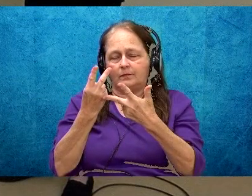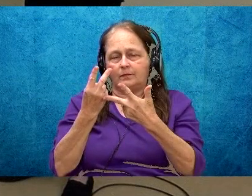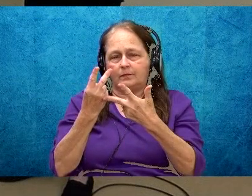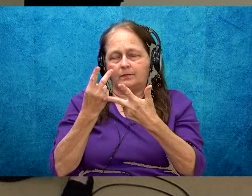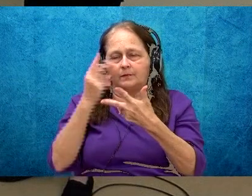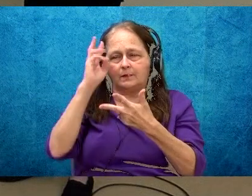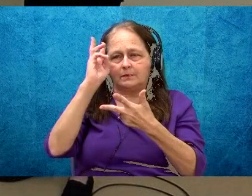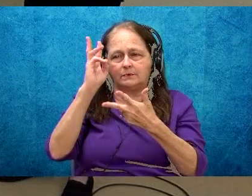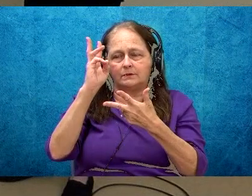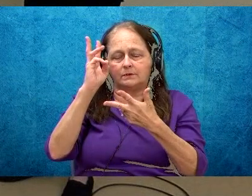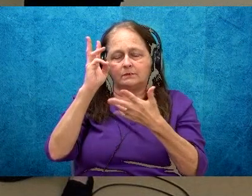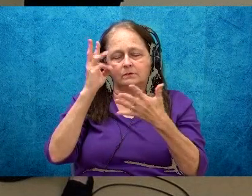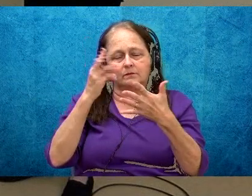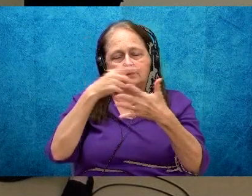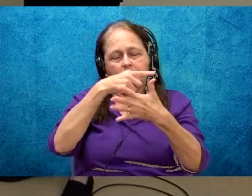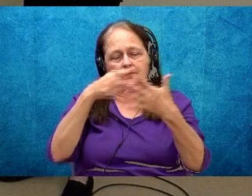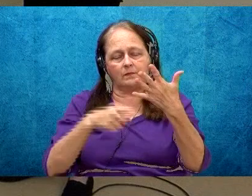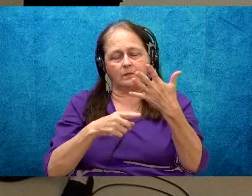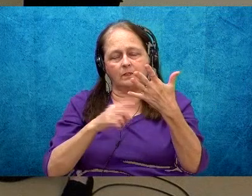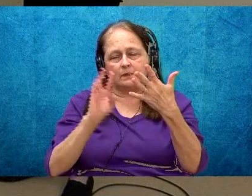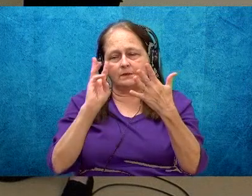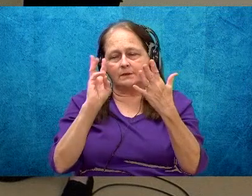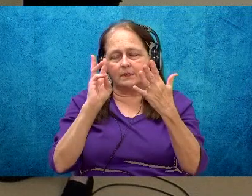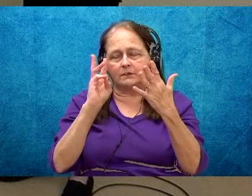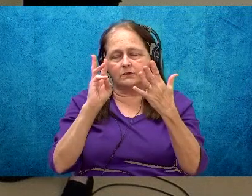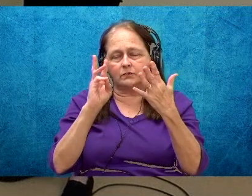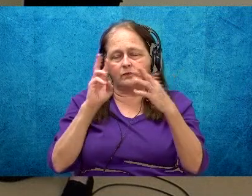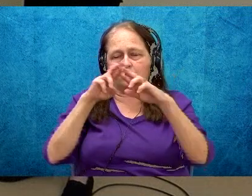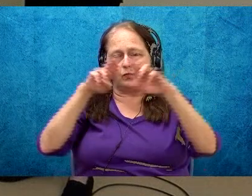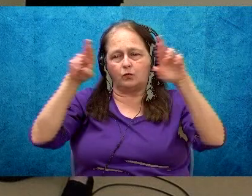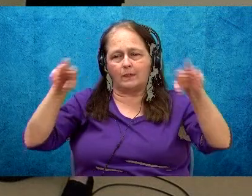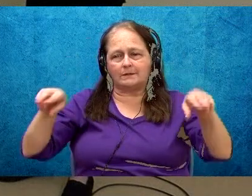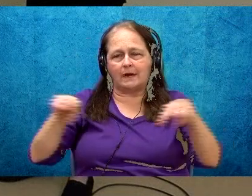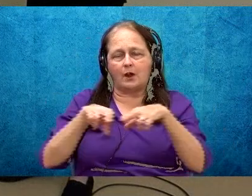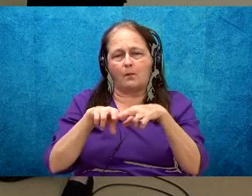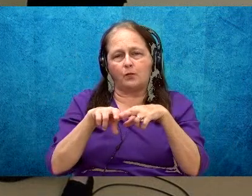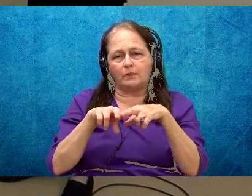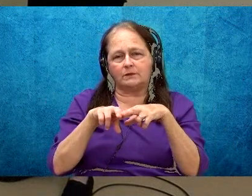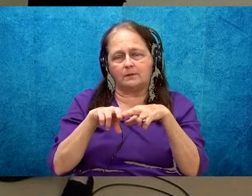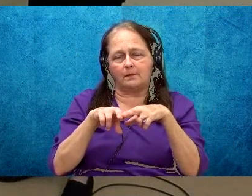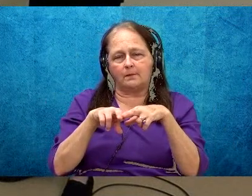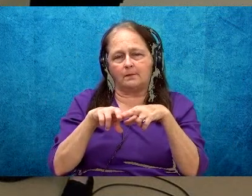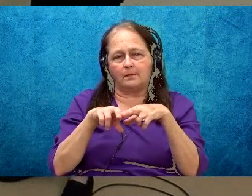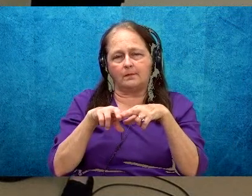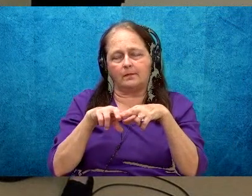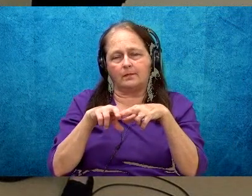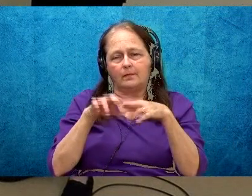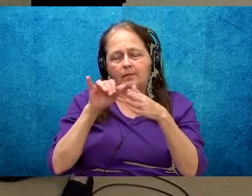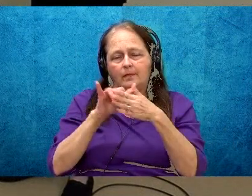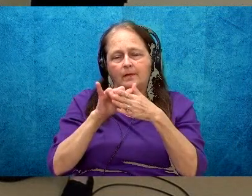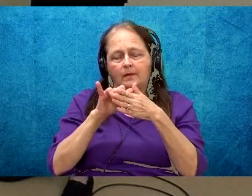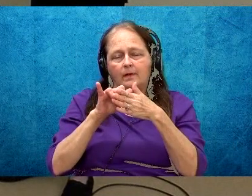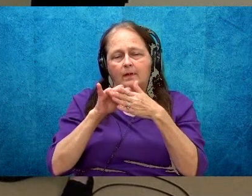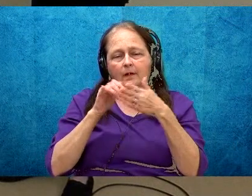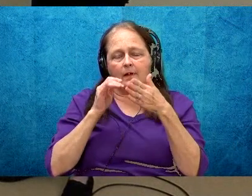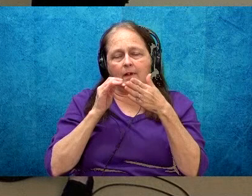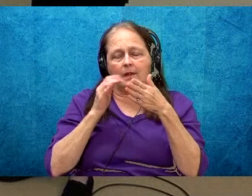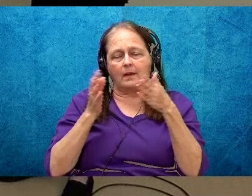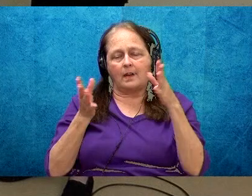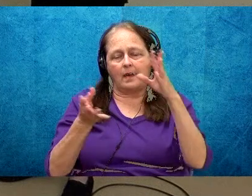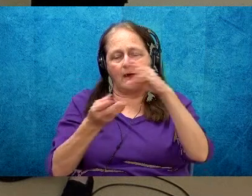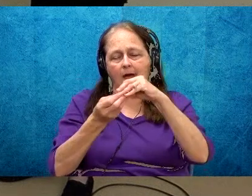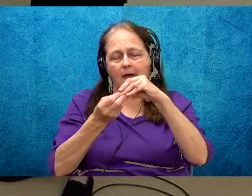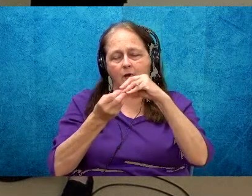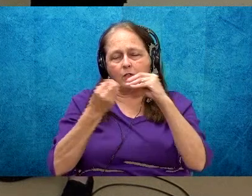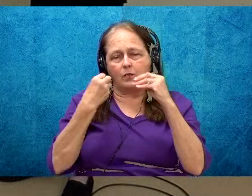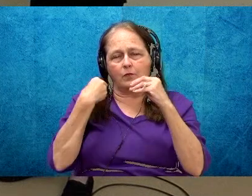6 pieces for a rectangular prism. So what we're going to do at this point is we have to add all 3